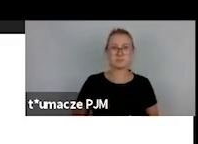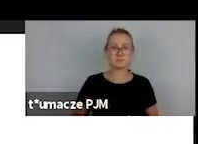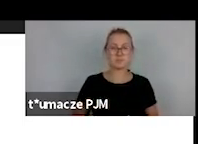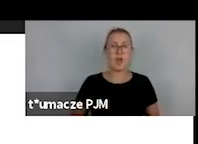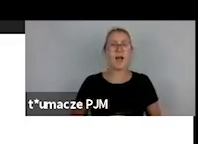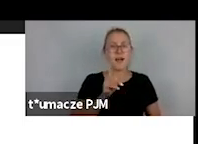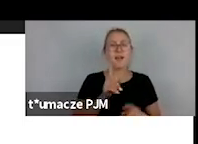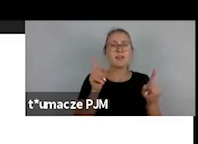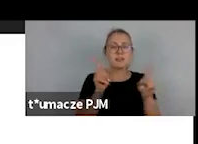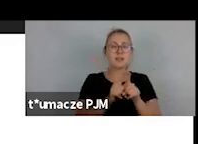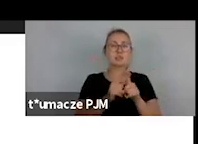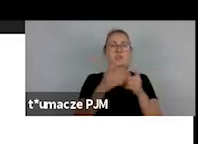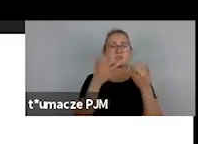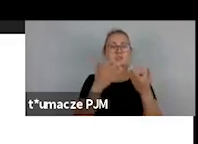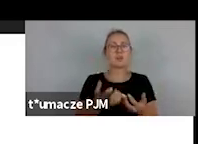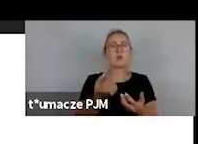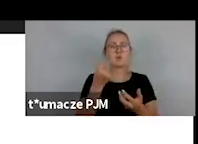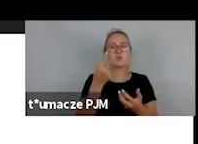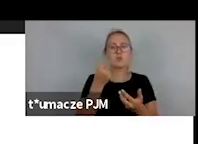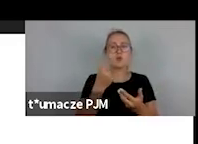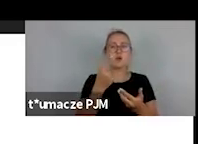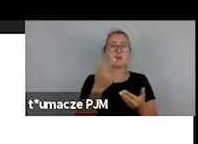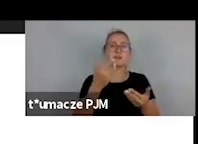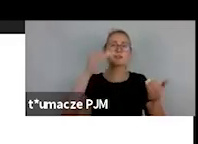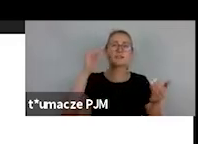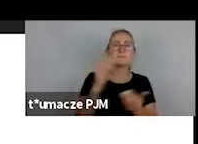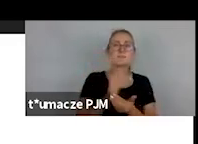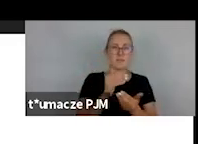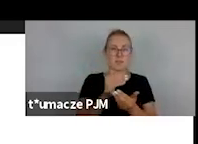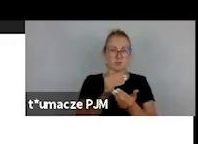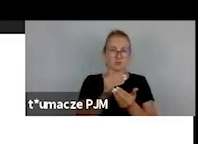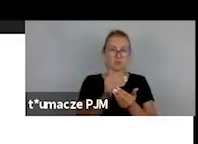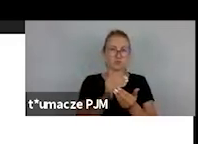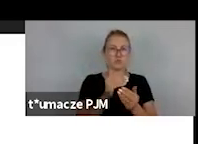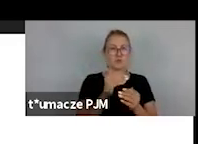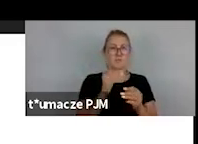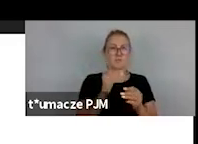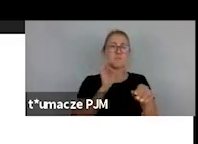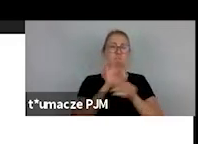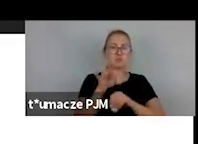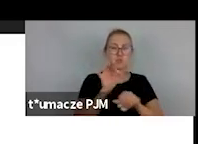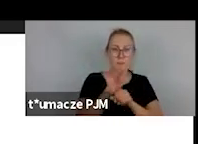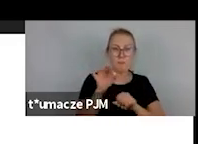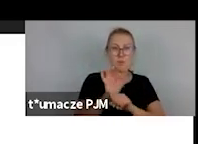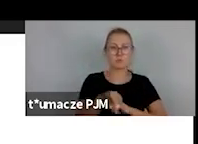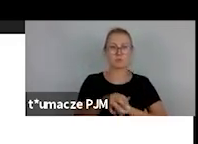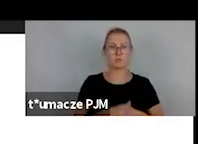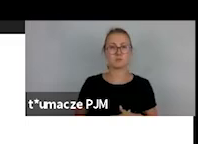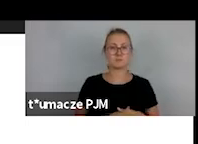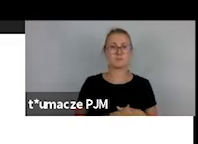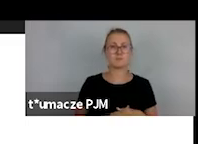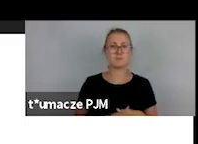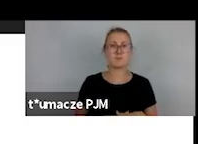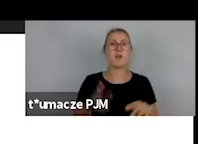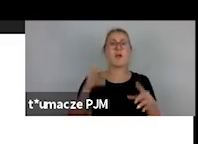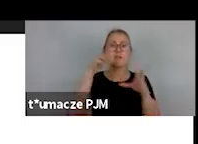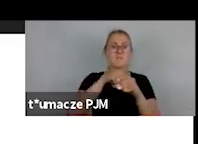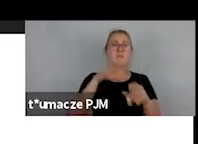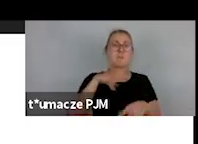work. The service delivery level, we trained service providers, social